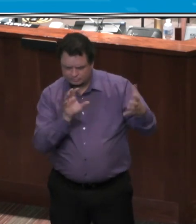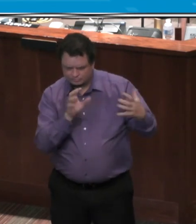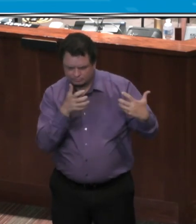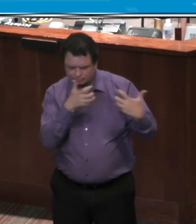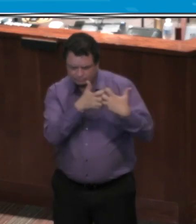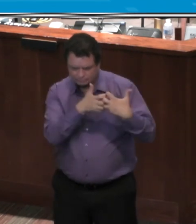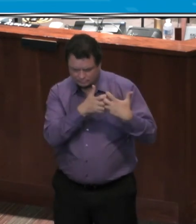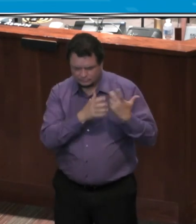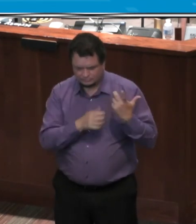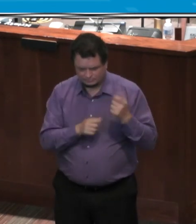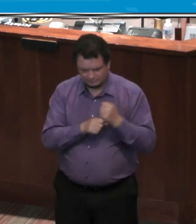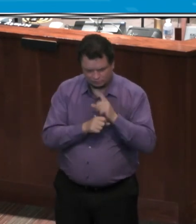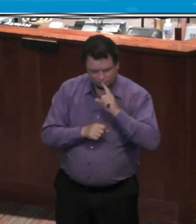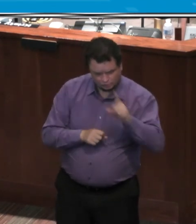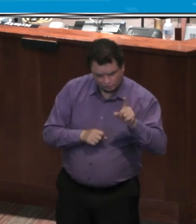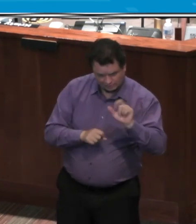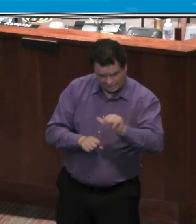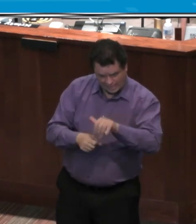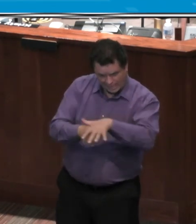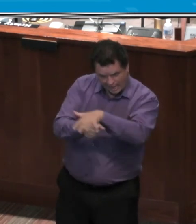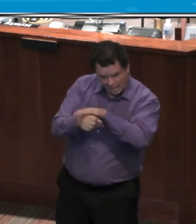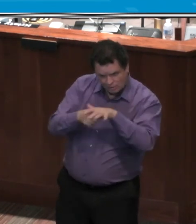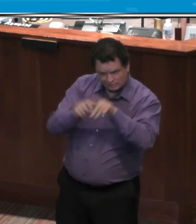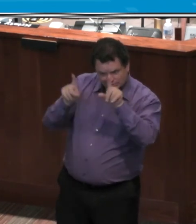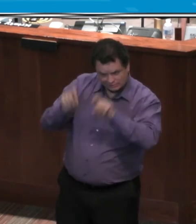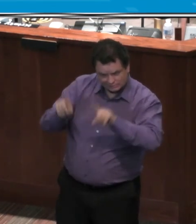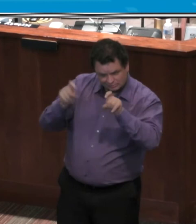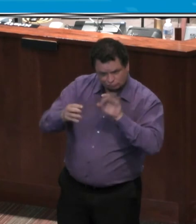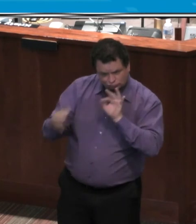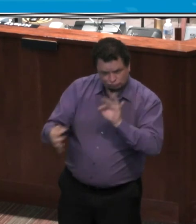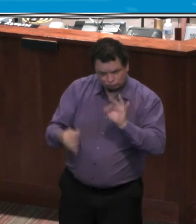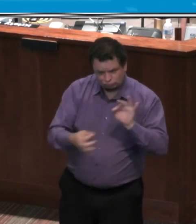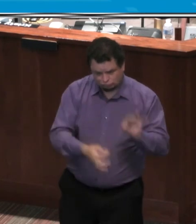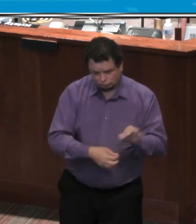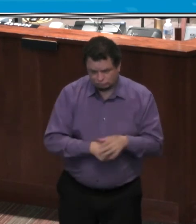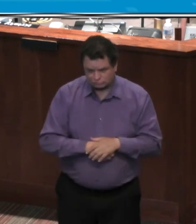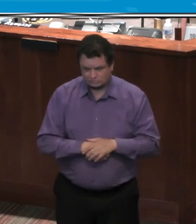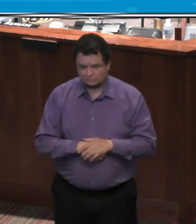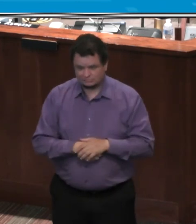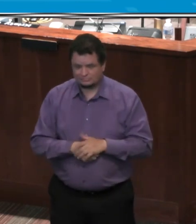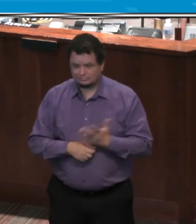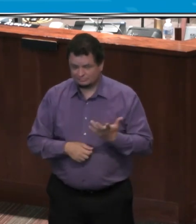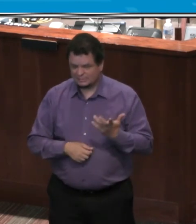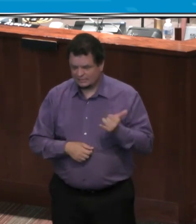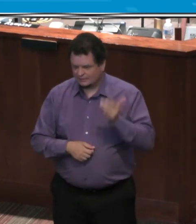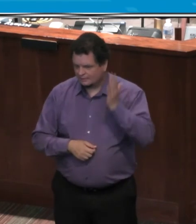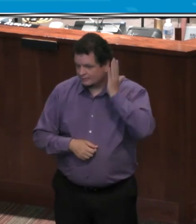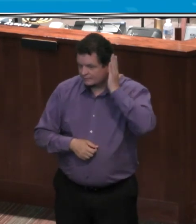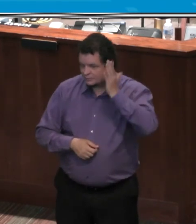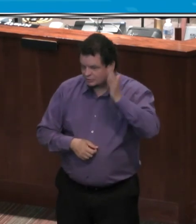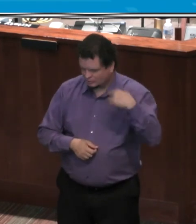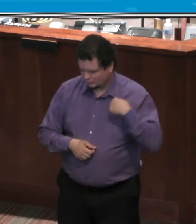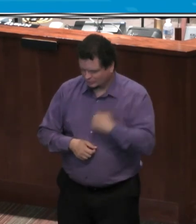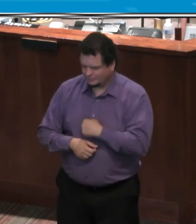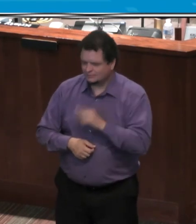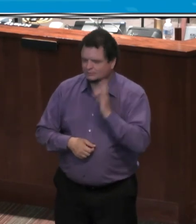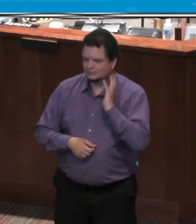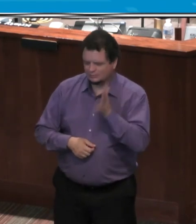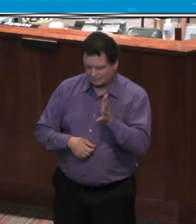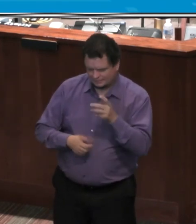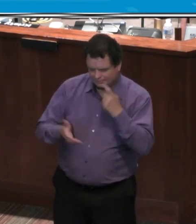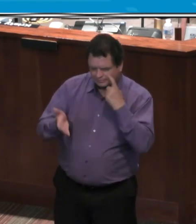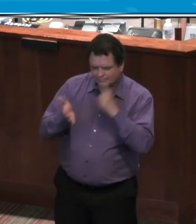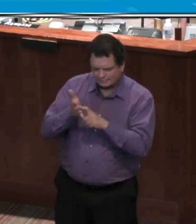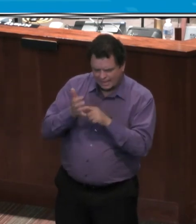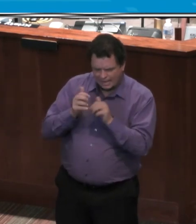So again, in the future then, we will be looking at how we can do that additional pop-up testing. We have been